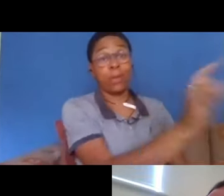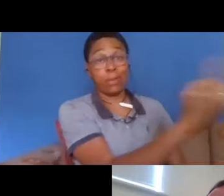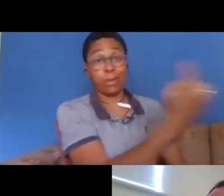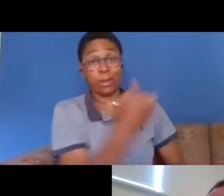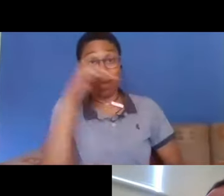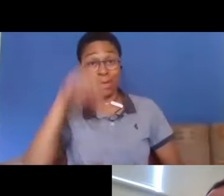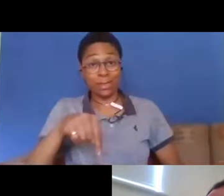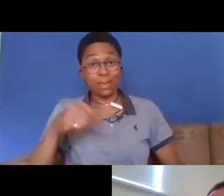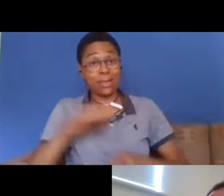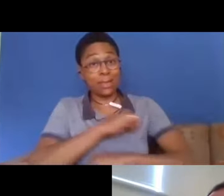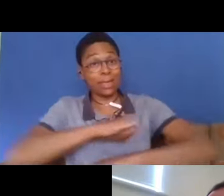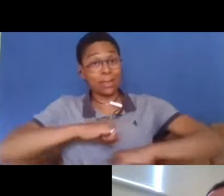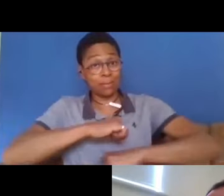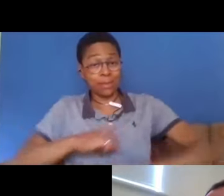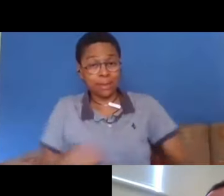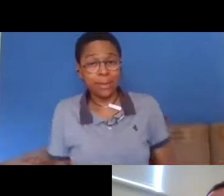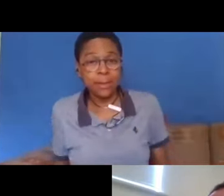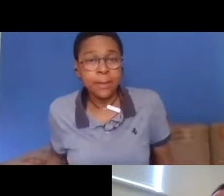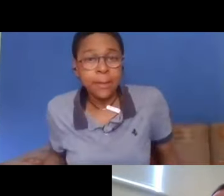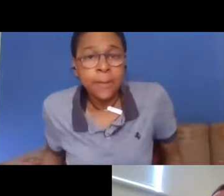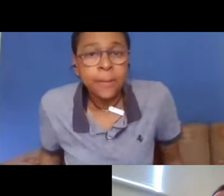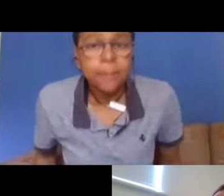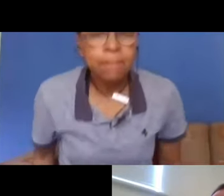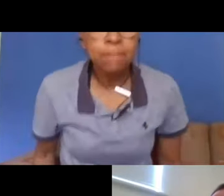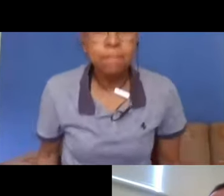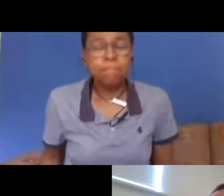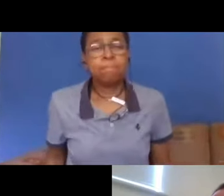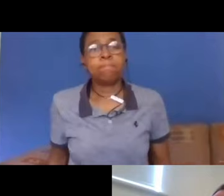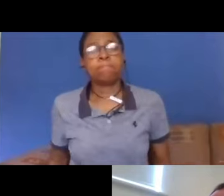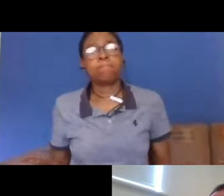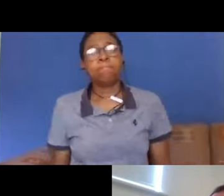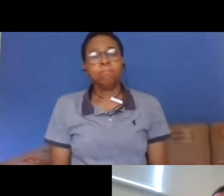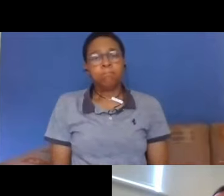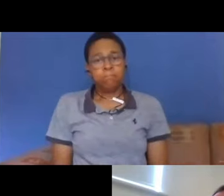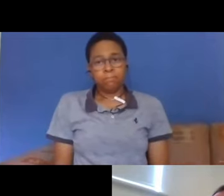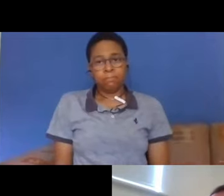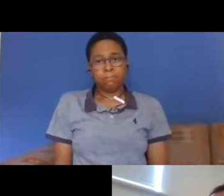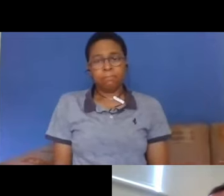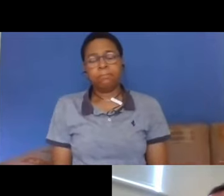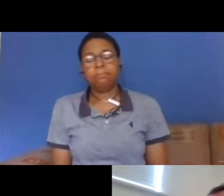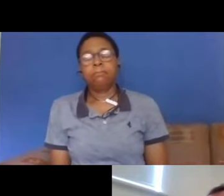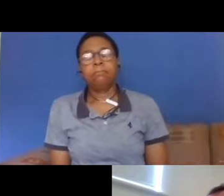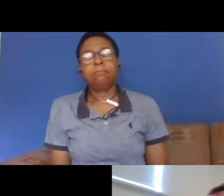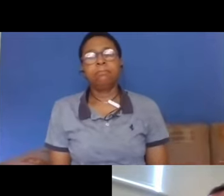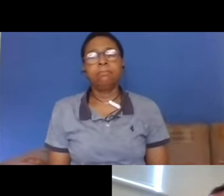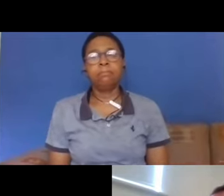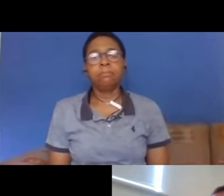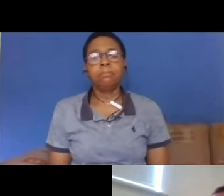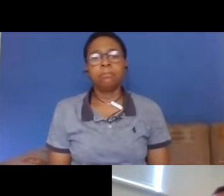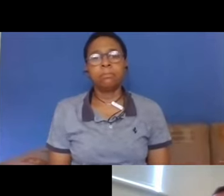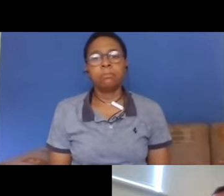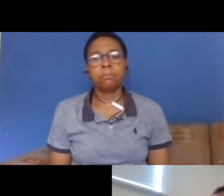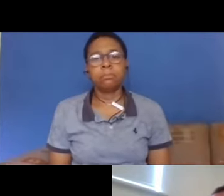and also to have that circulation space and space to move in and out of the studio.